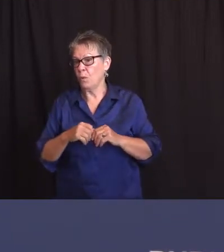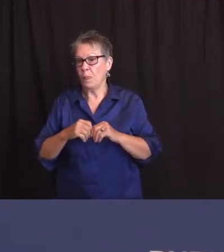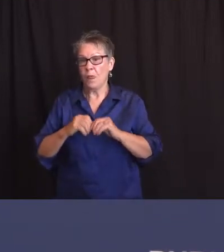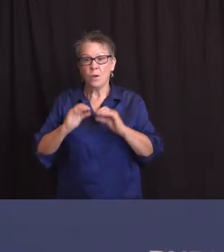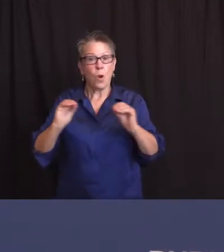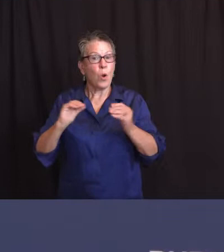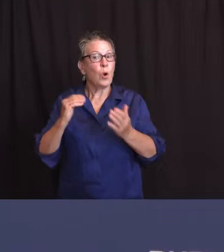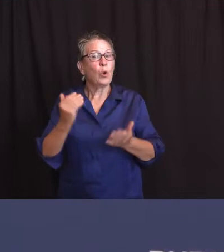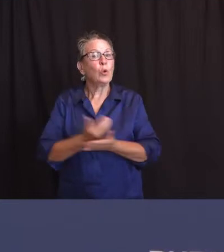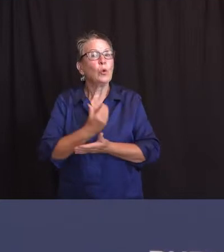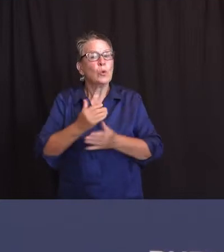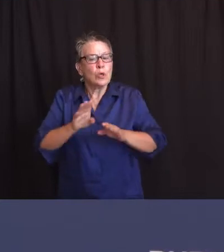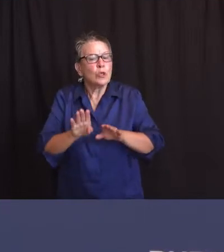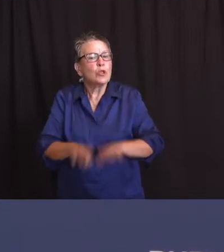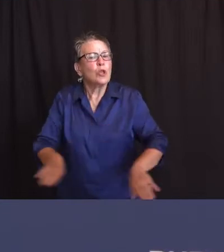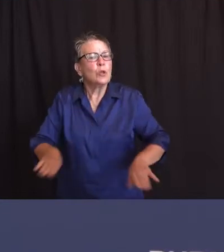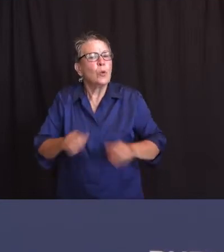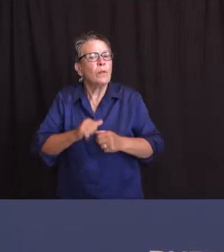multisystem inflammatory